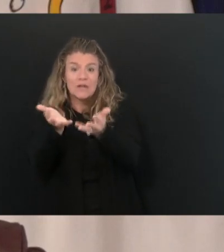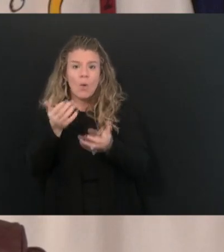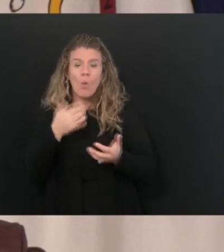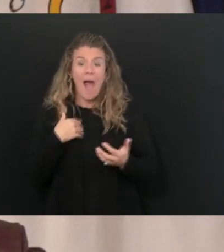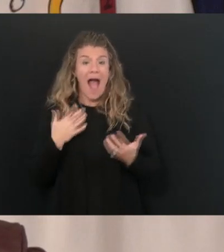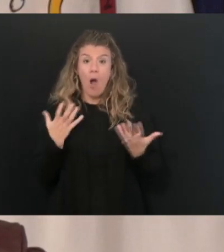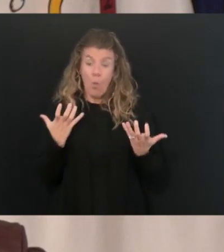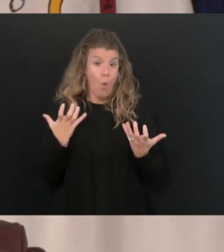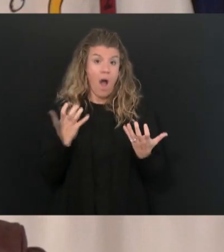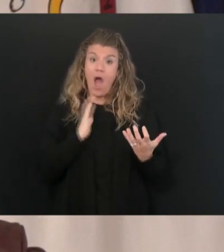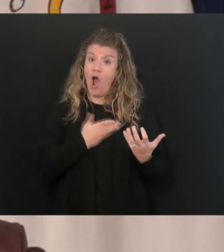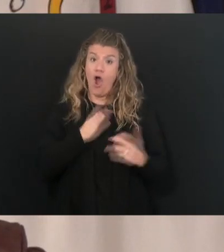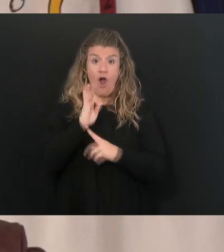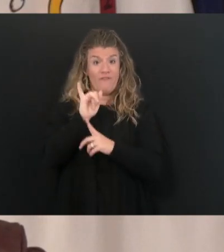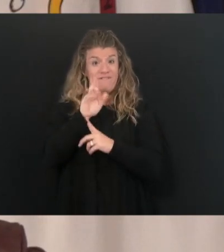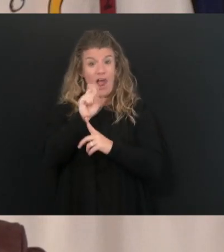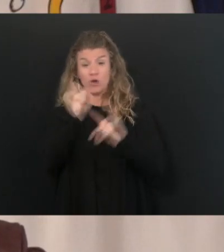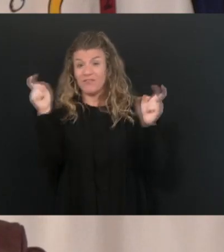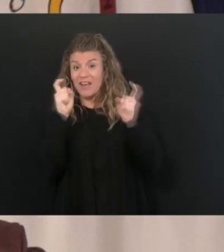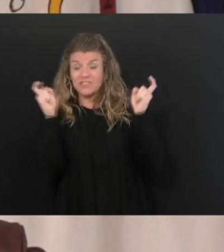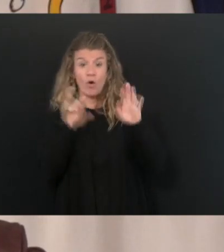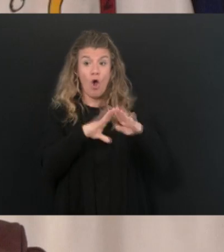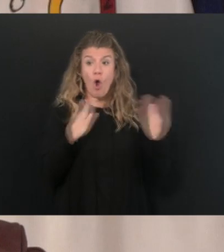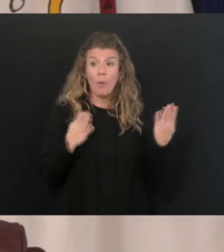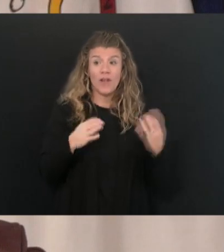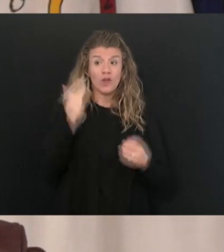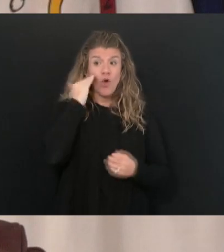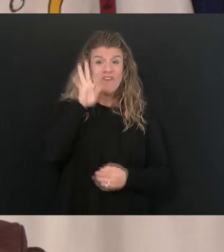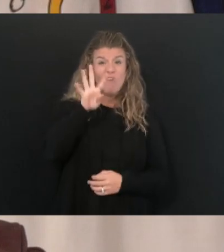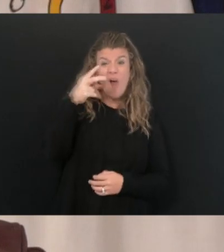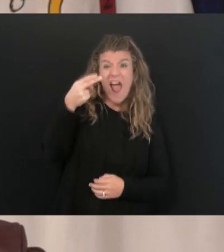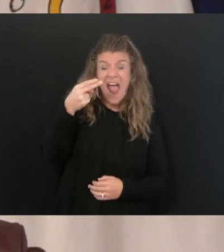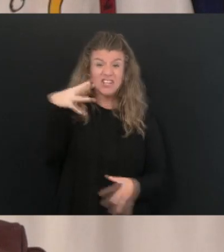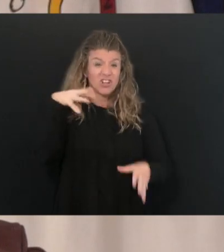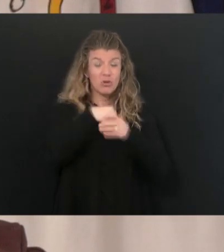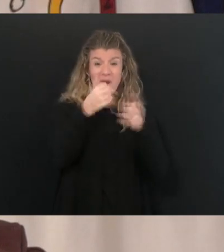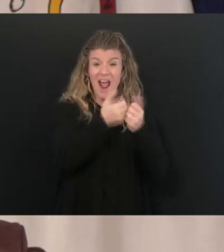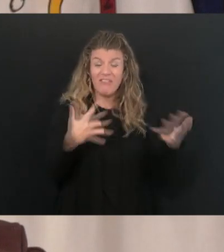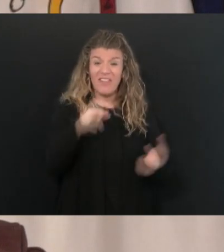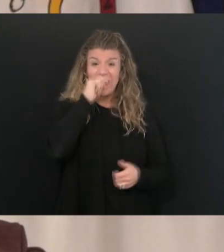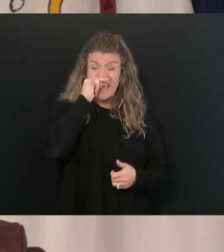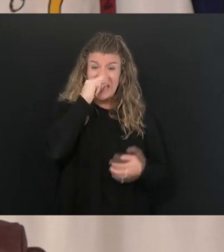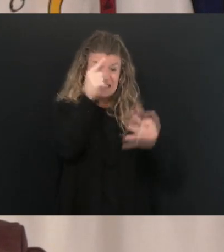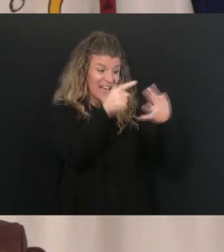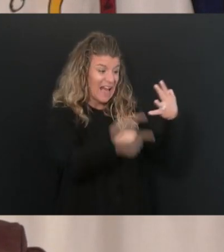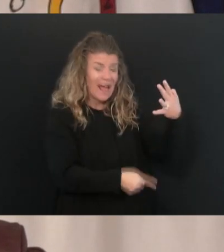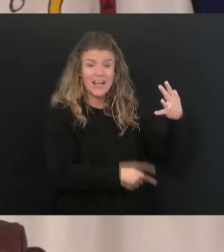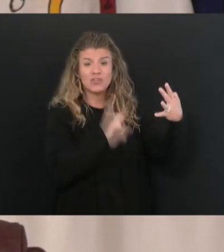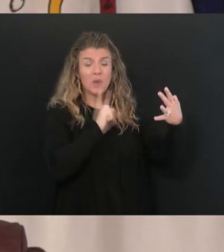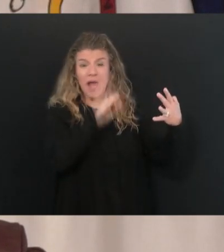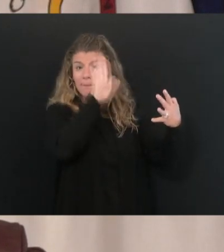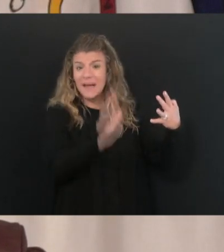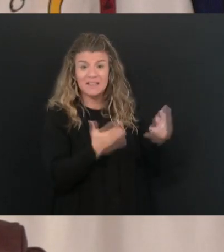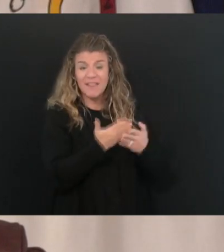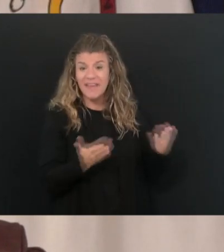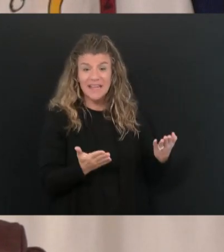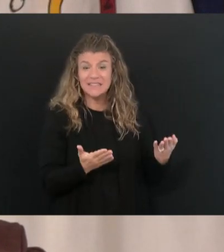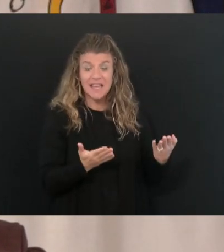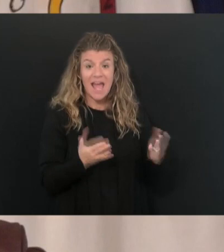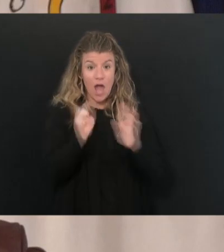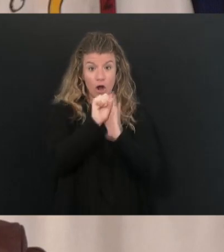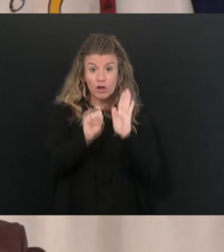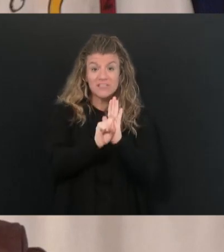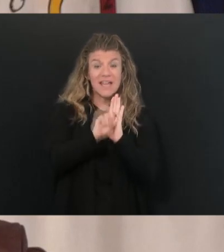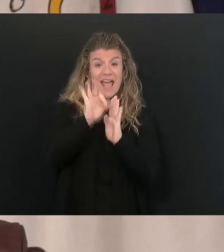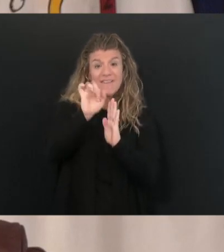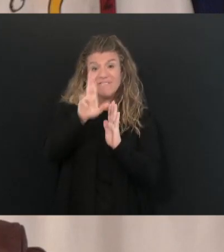our festivals and all the 4-H stuff that goes on there with the kids is unbelievable, and our state